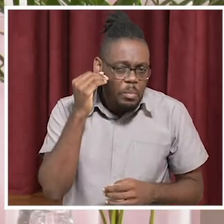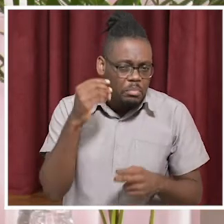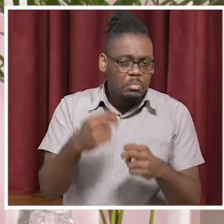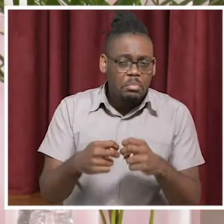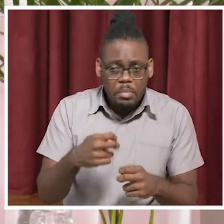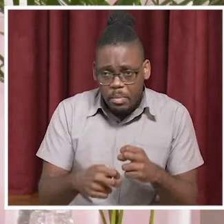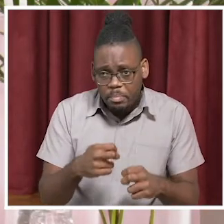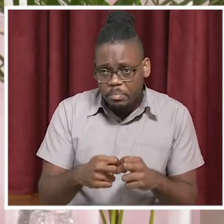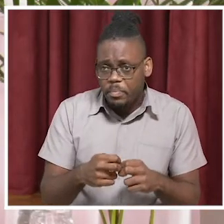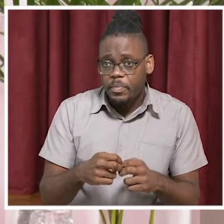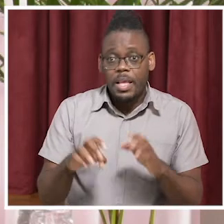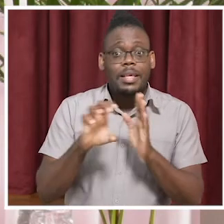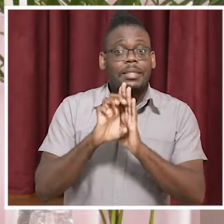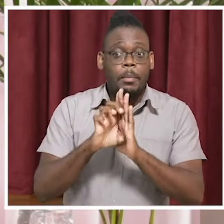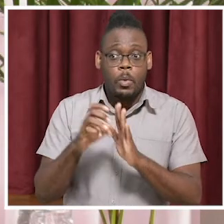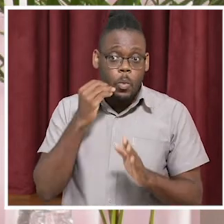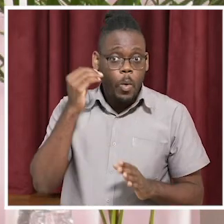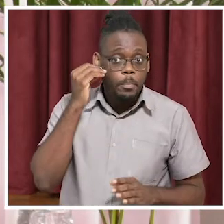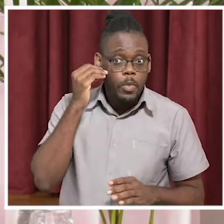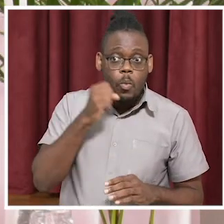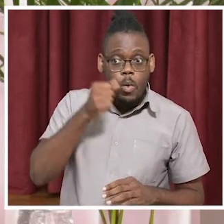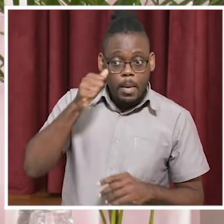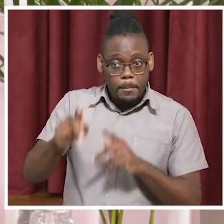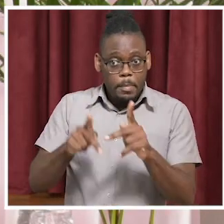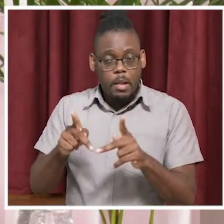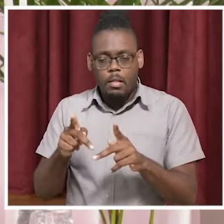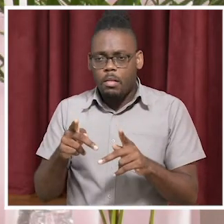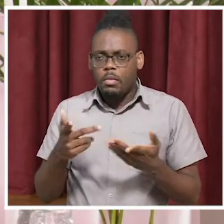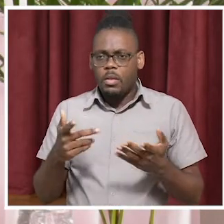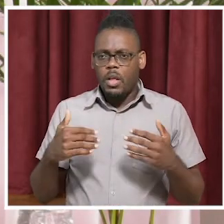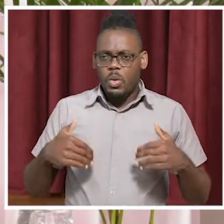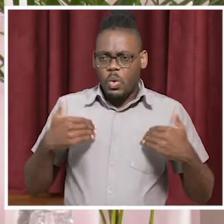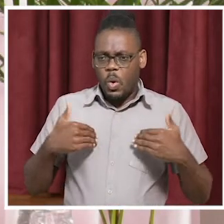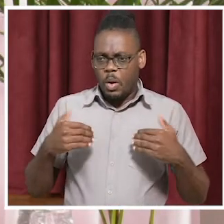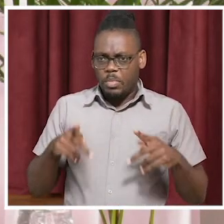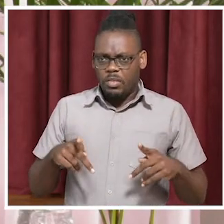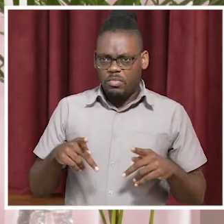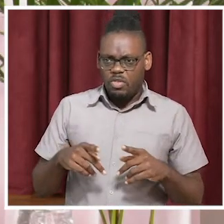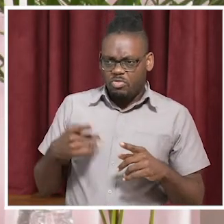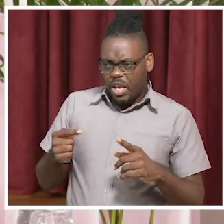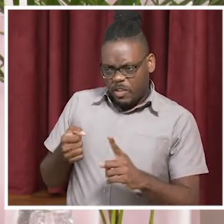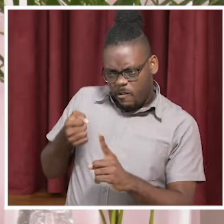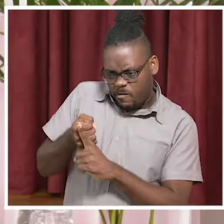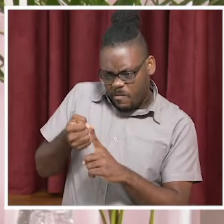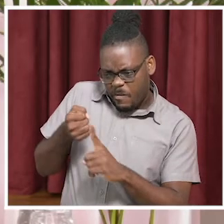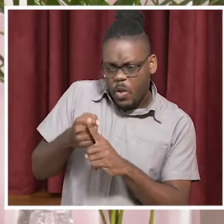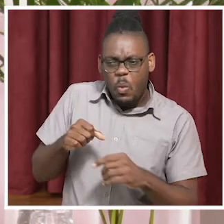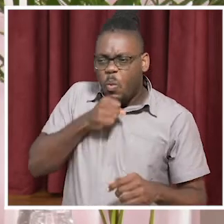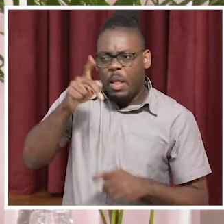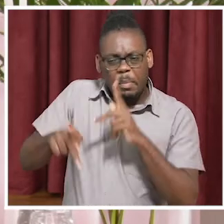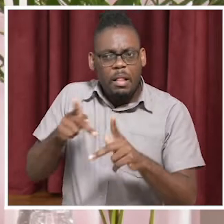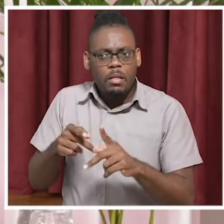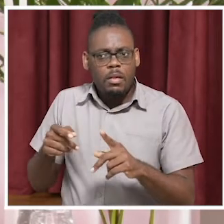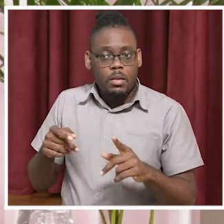So these things exist where we can actually report and investigate. Yes. Specifically through the ministry. Of course, they have their